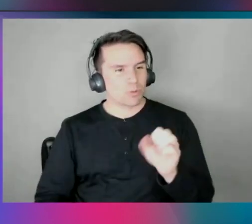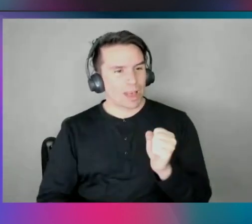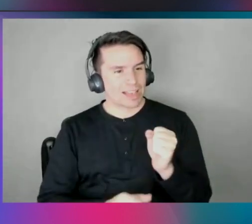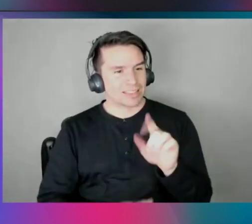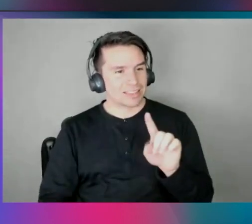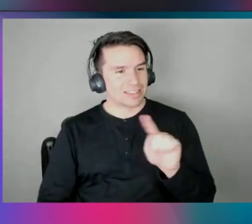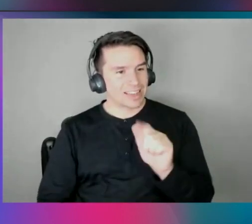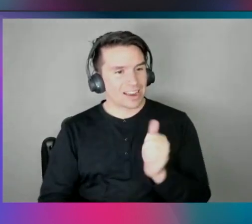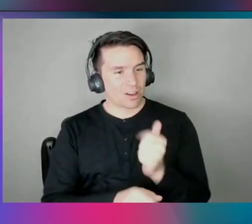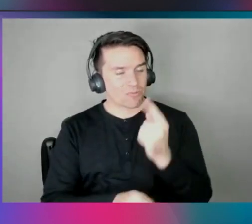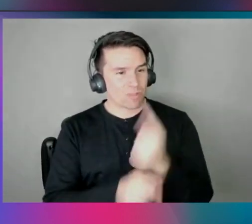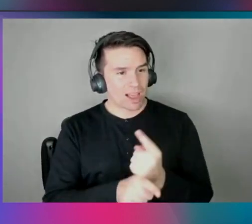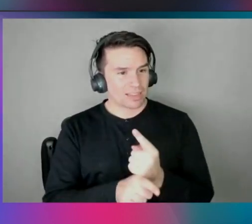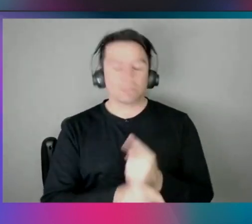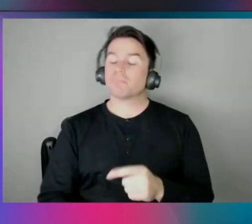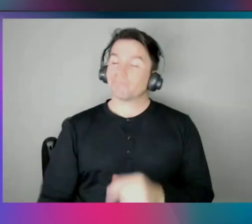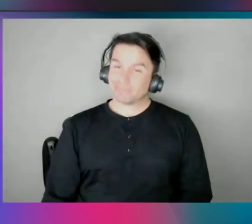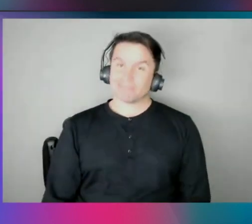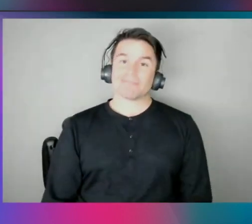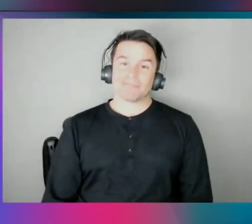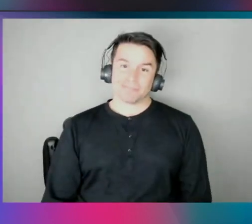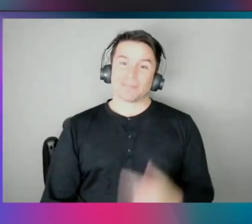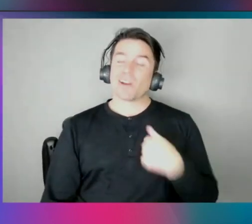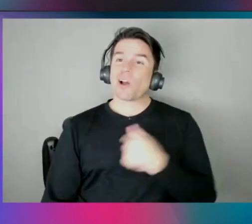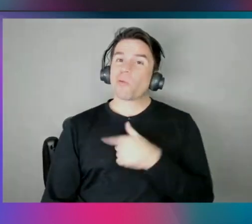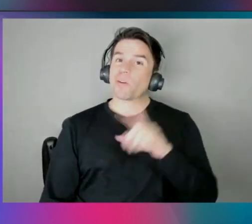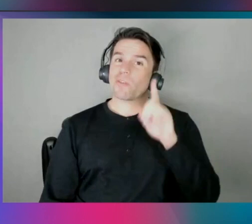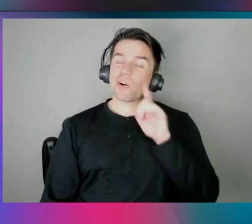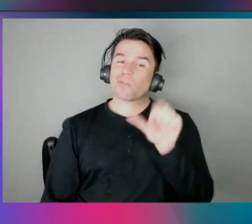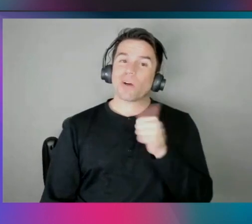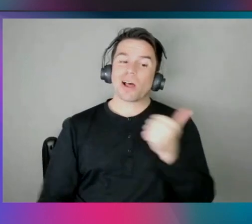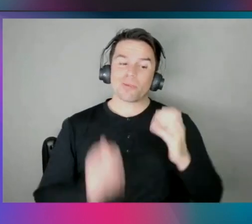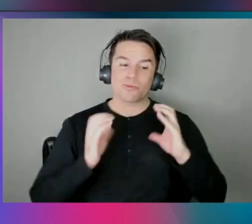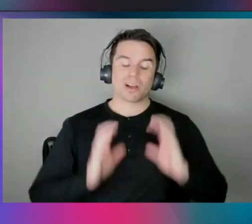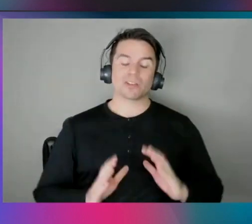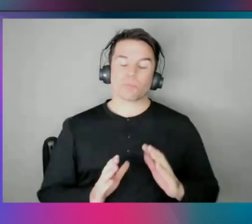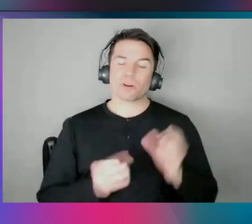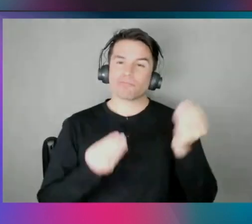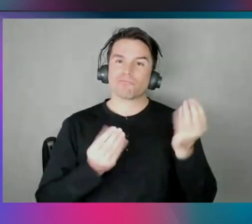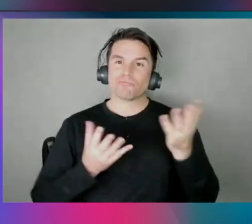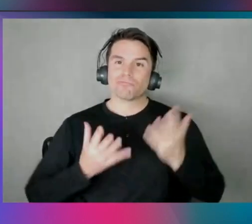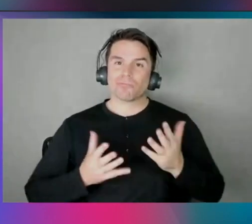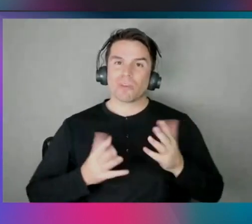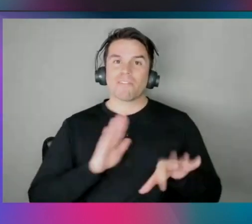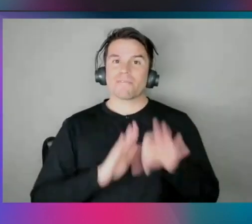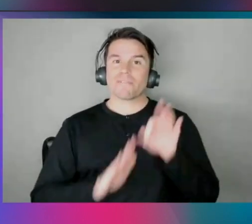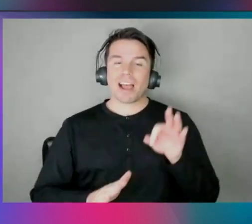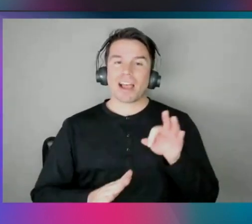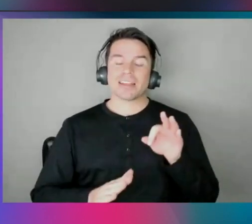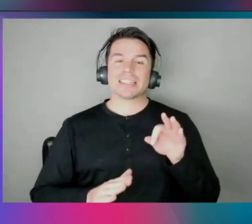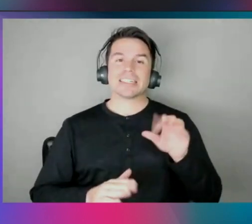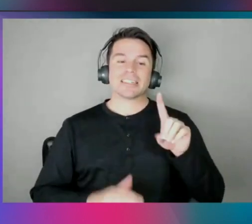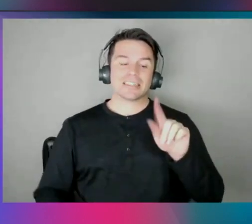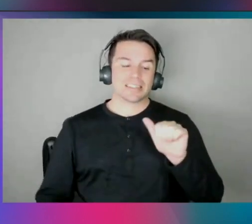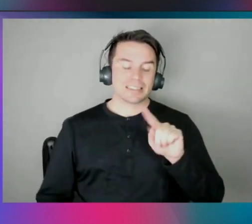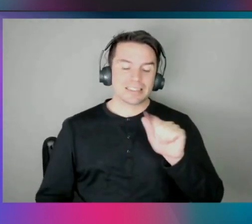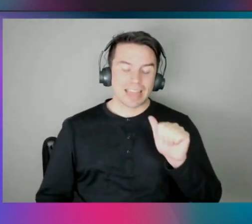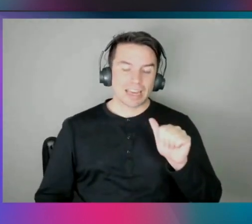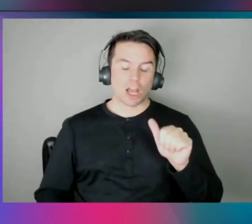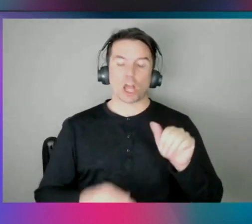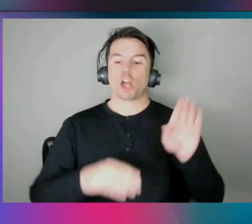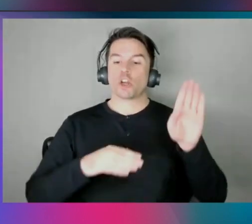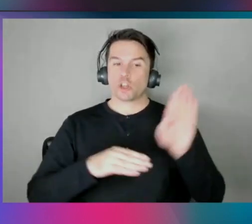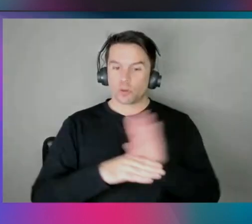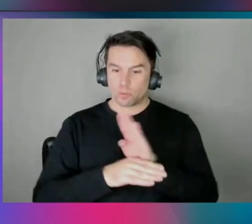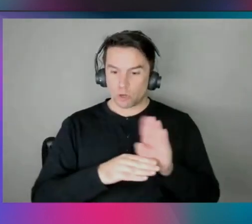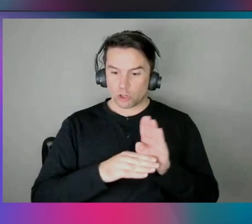customers really finding data commercial and free and having it all in one place is really game